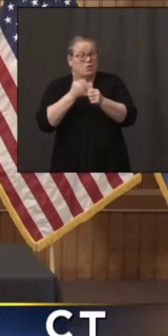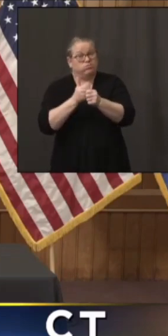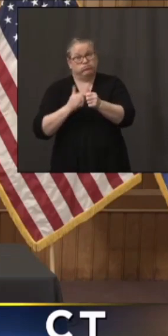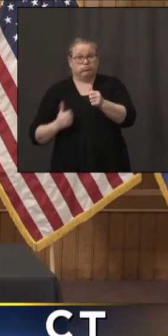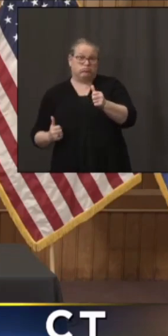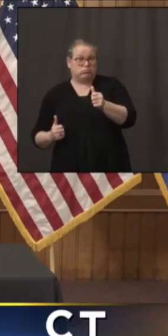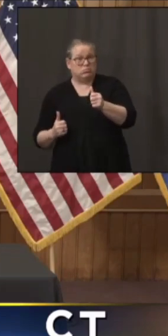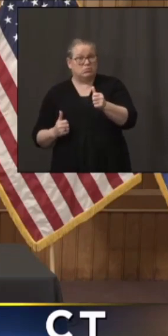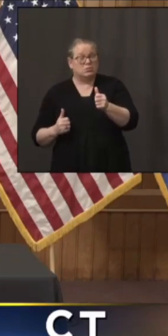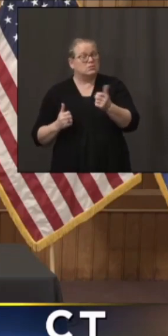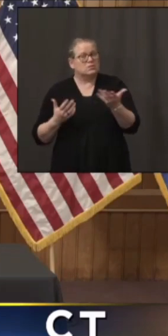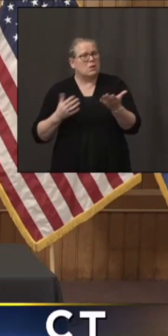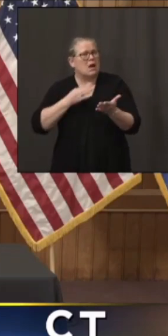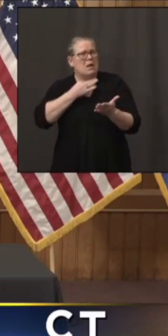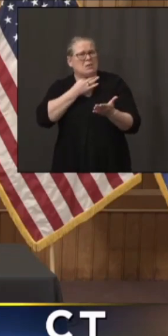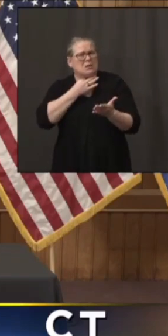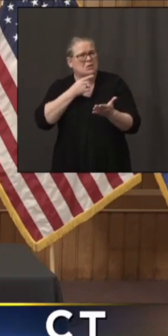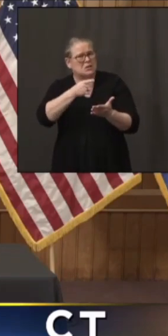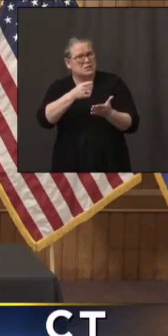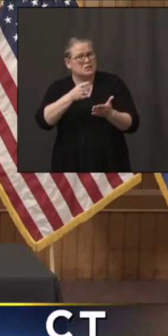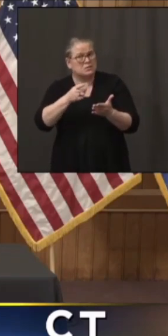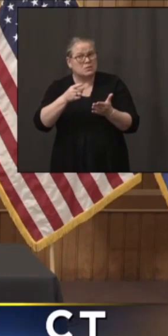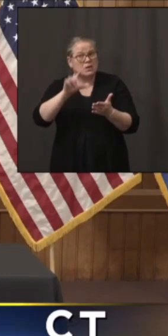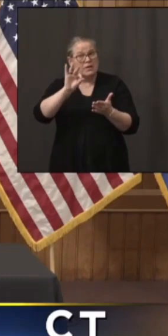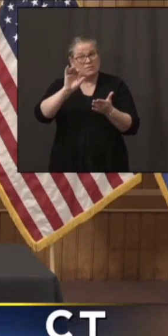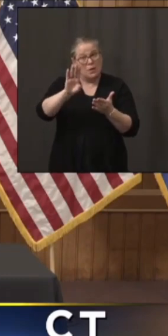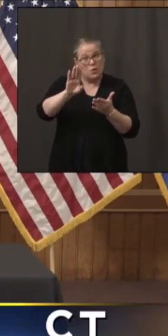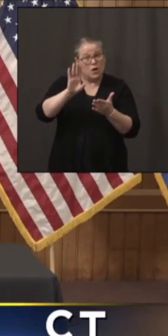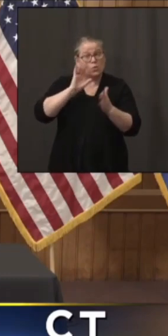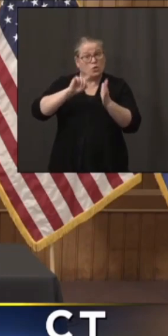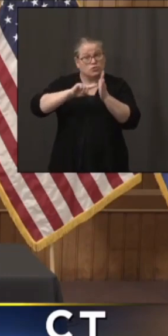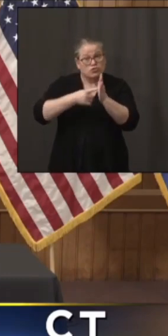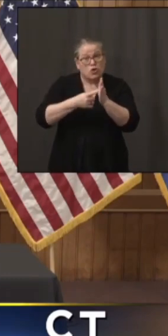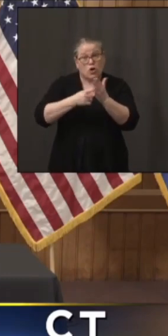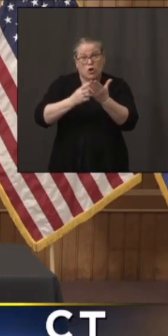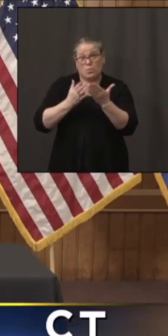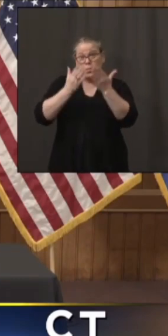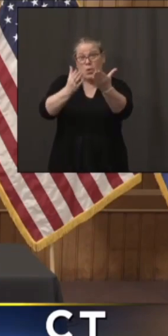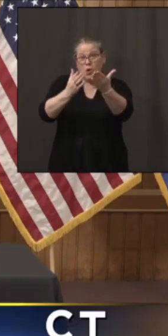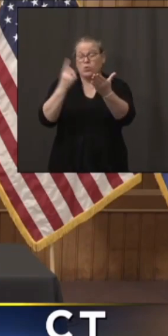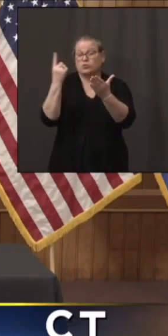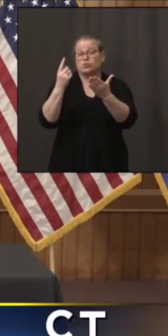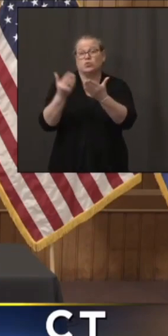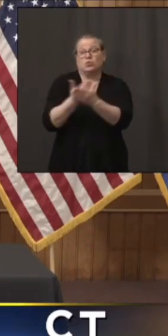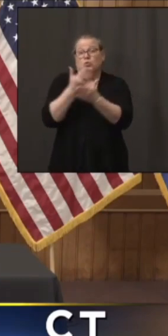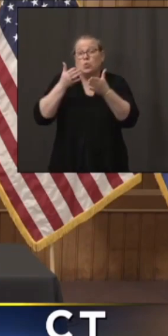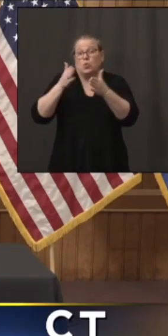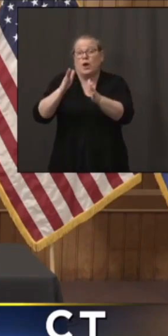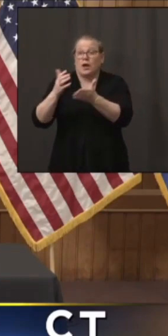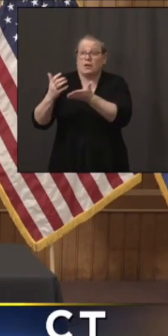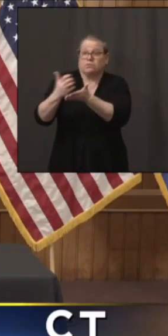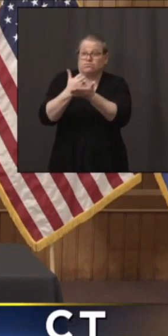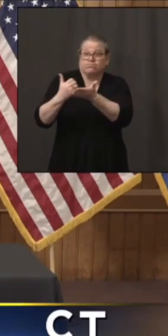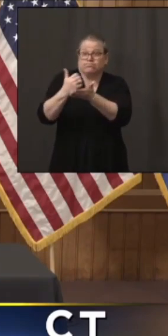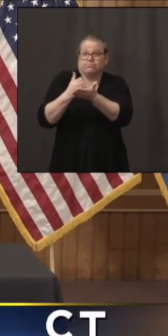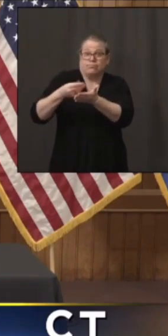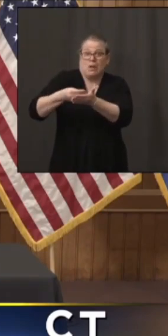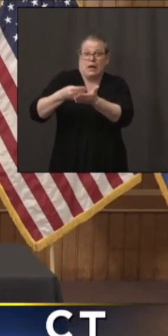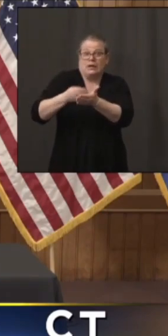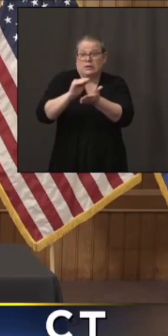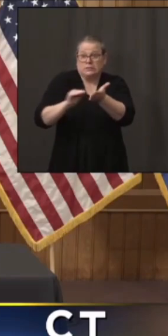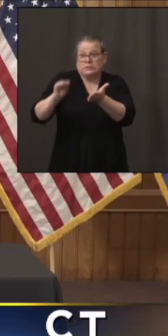I'm wondering, do you plan to start the ball rolling in February and propose some new source of revenue